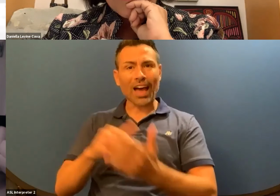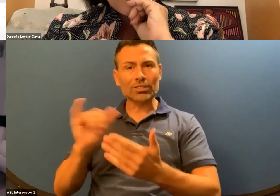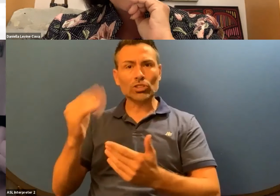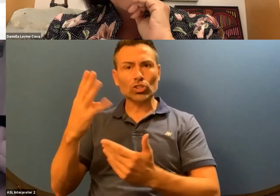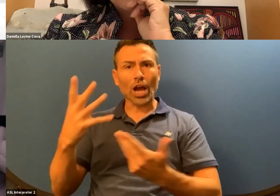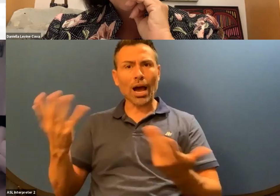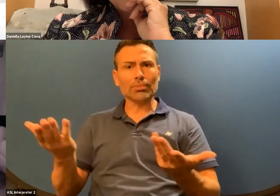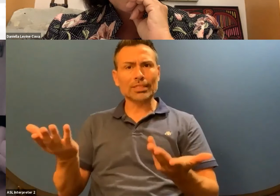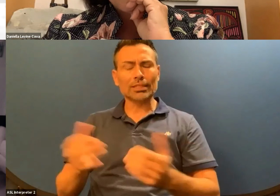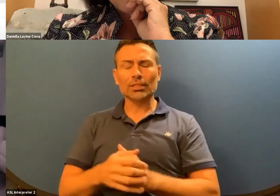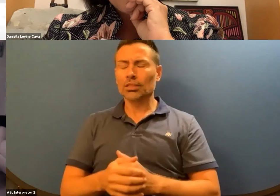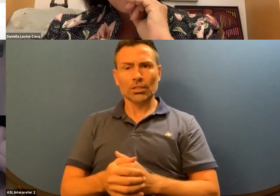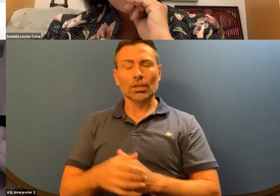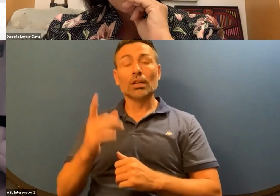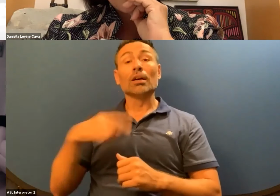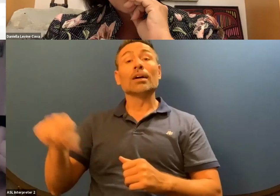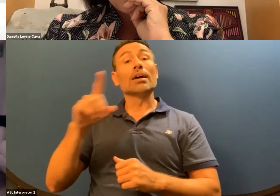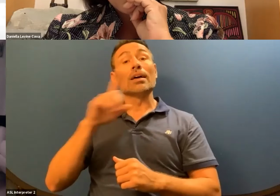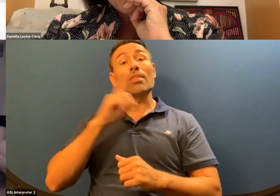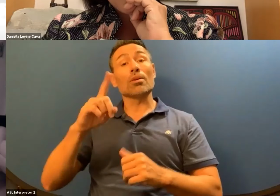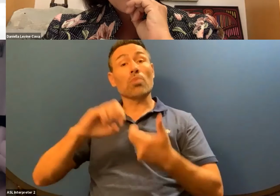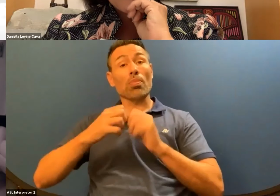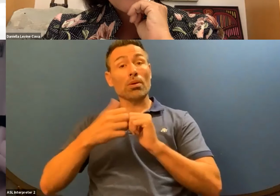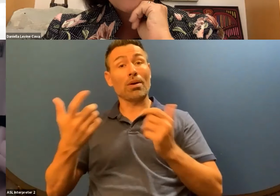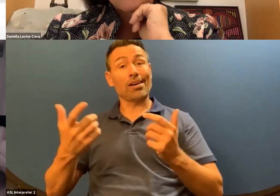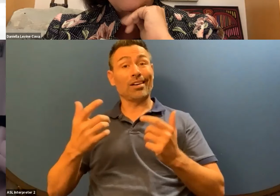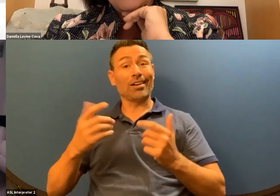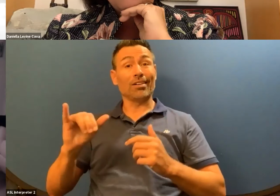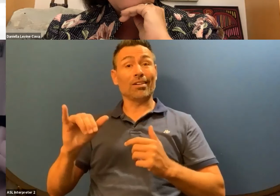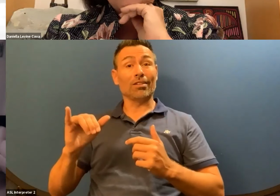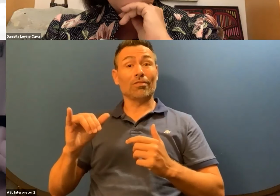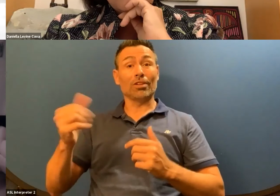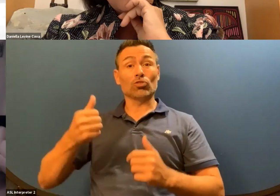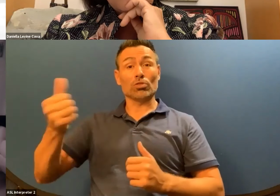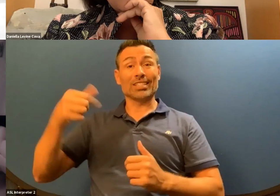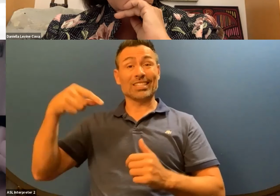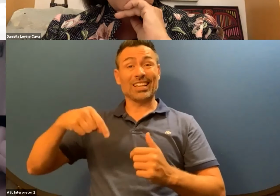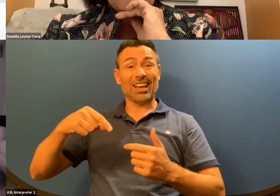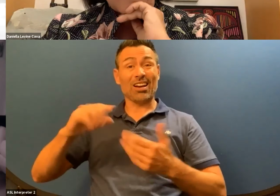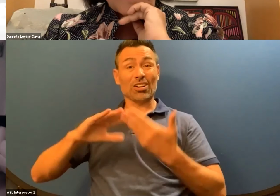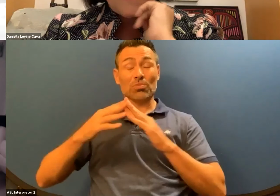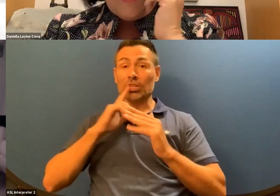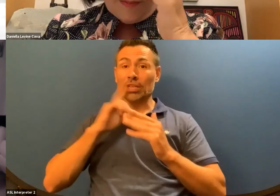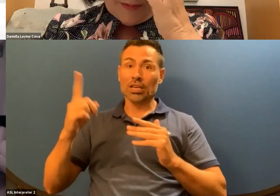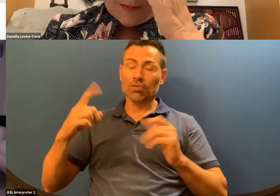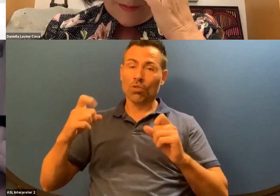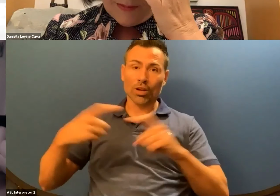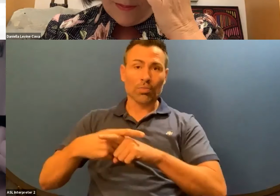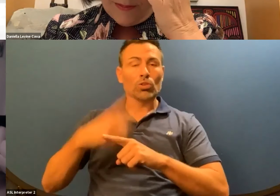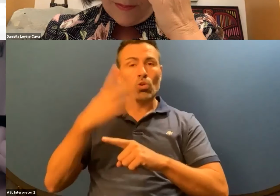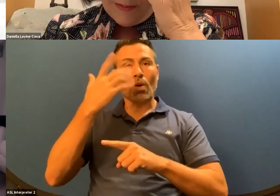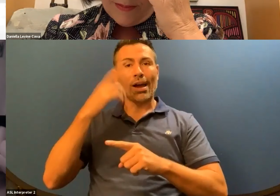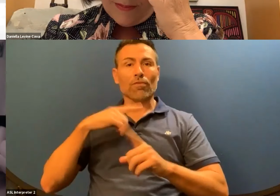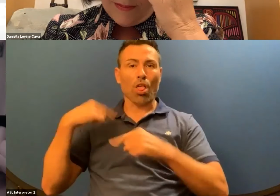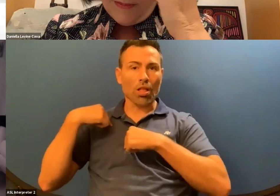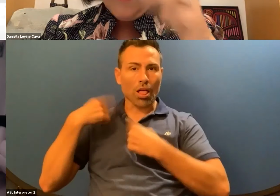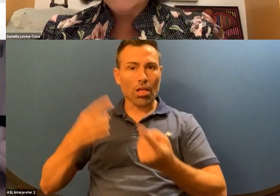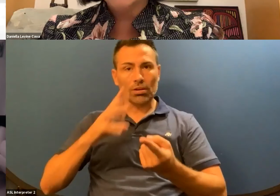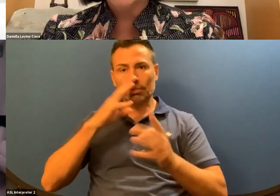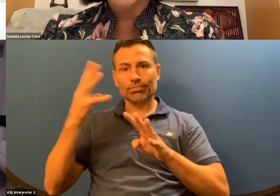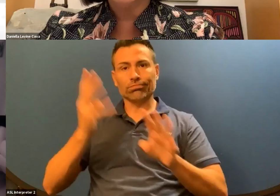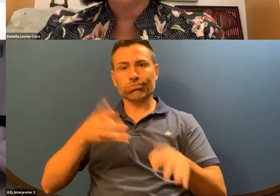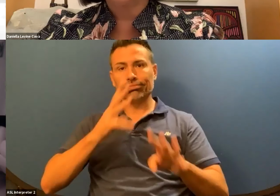our community are very complex because for a long, long time it was ignored. And every initiative that I have worked on that helps us now